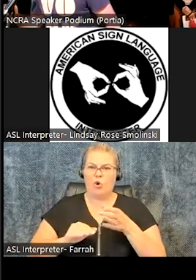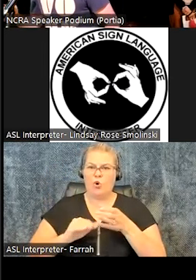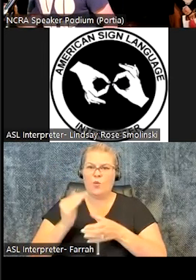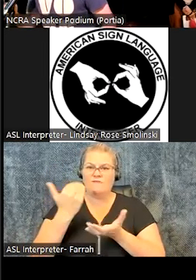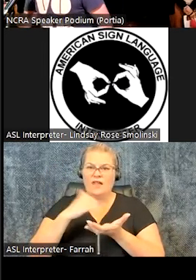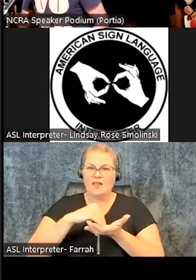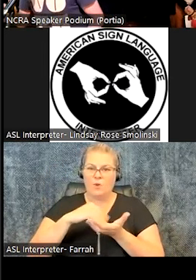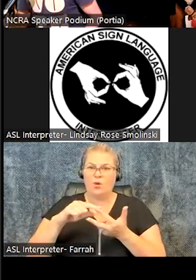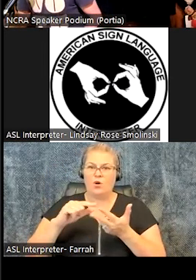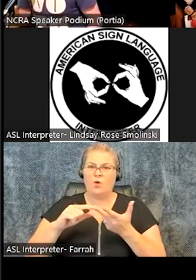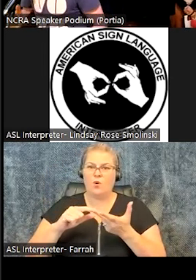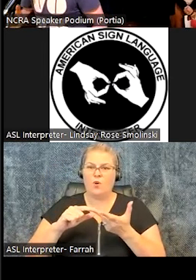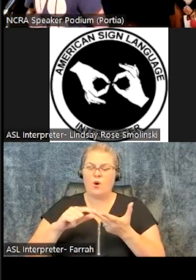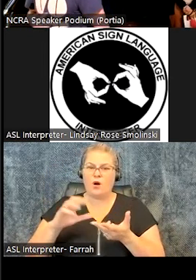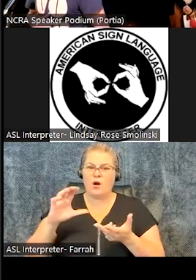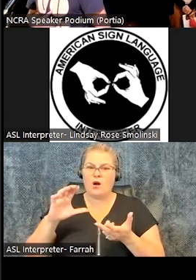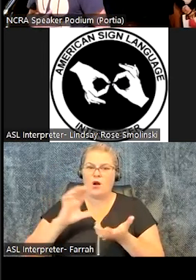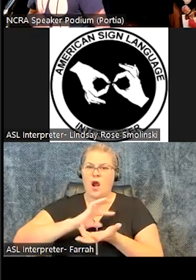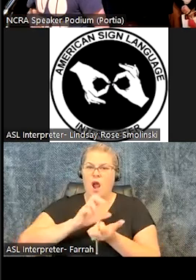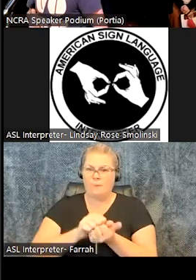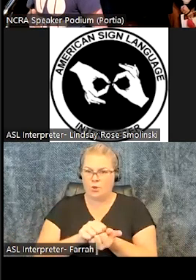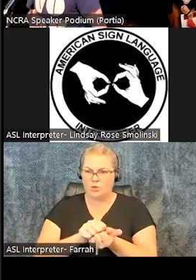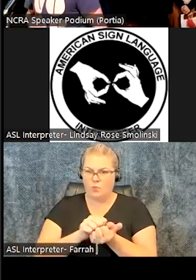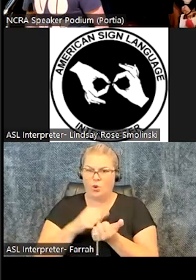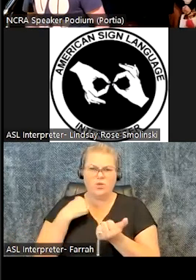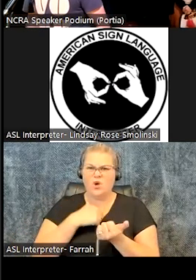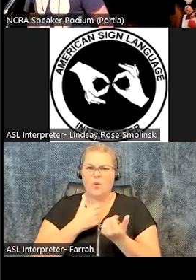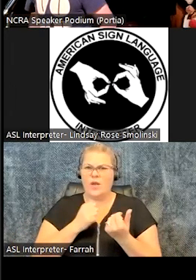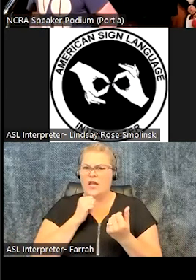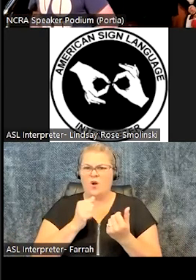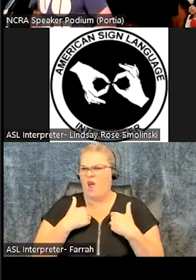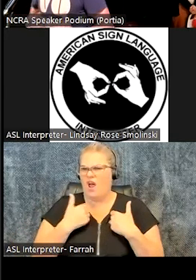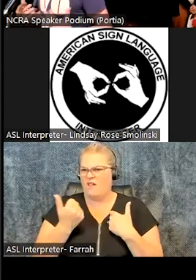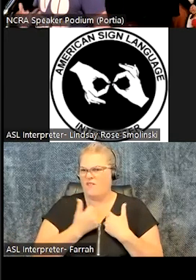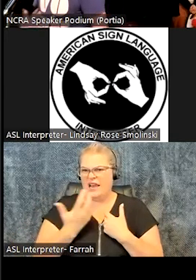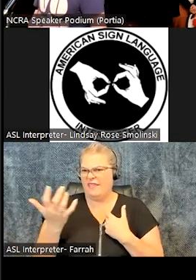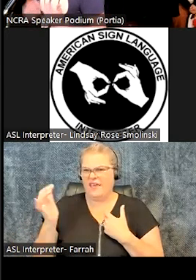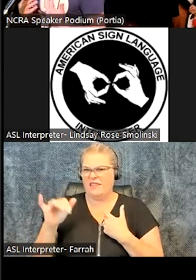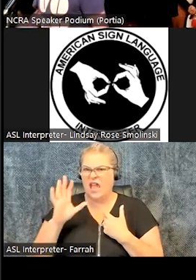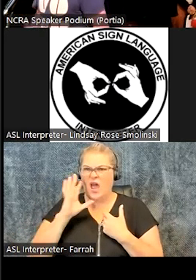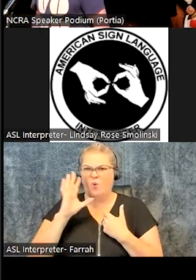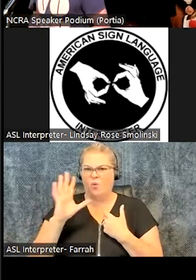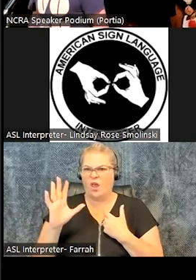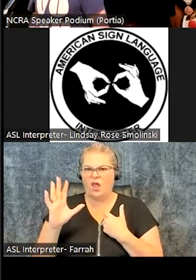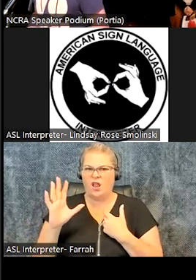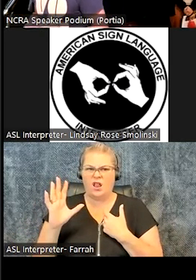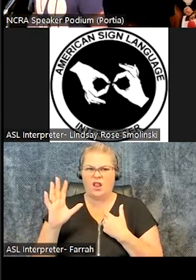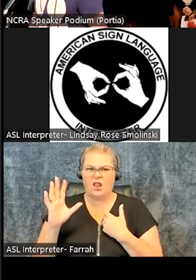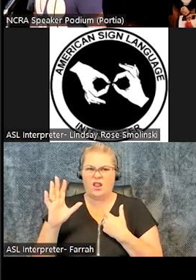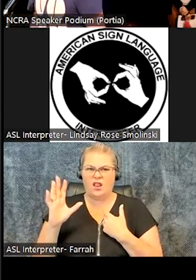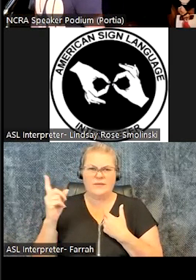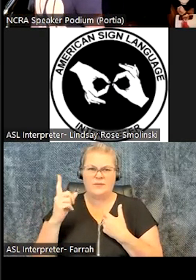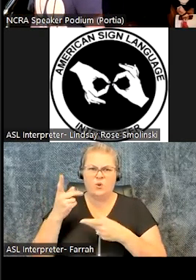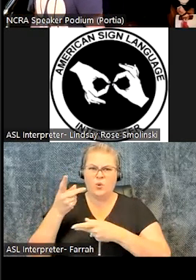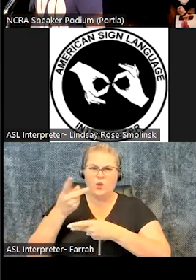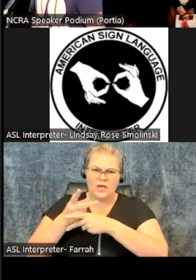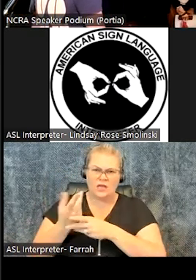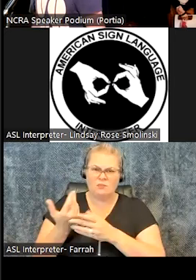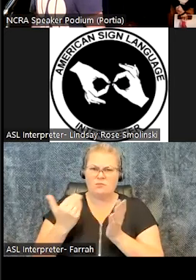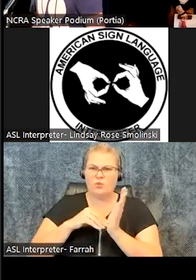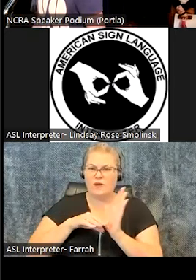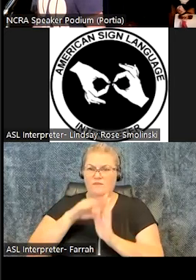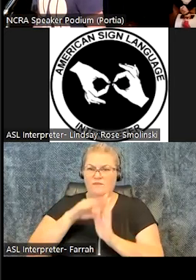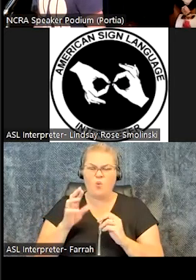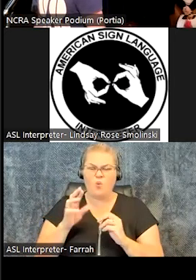compostable. So we basically try not to carry anything that's not going to be something you can keep and refill, or that it will